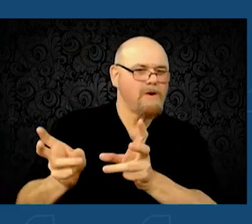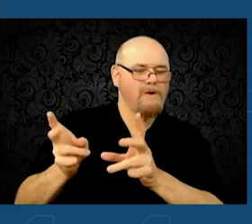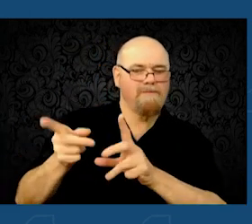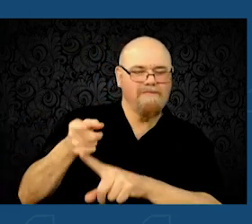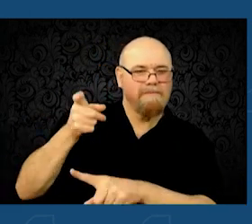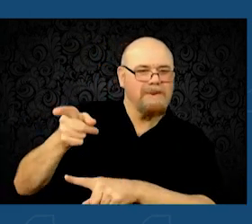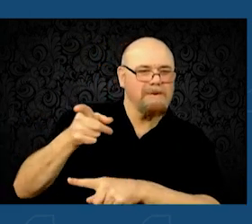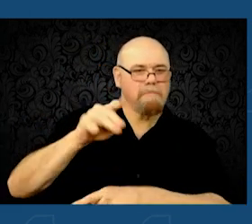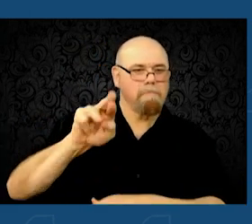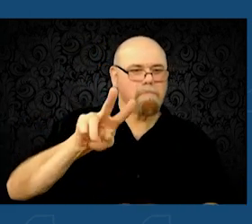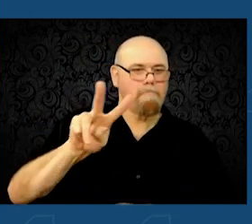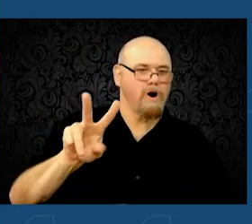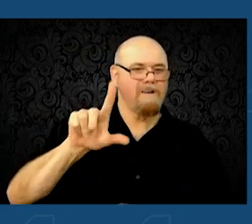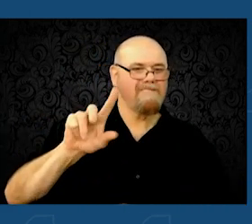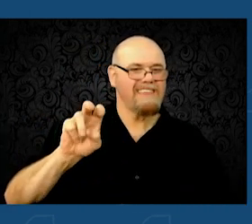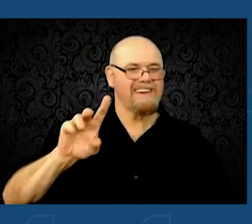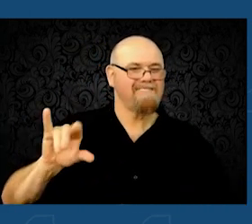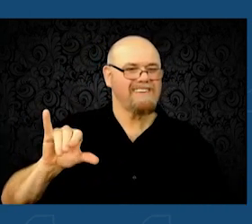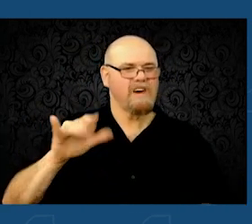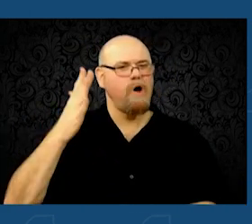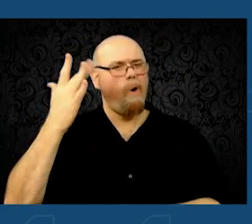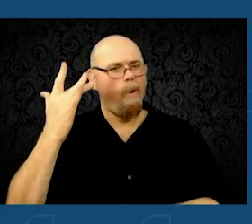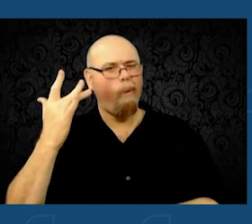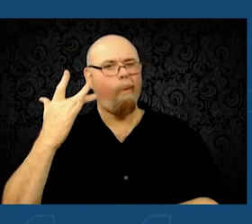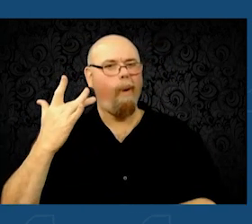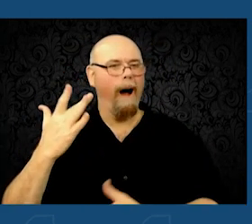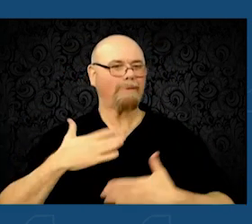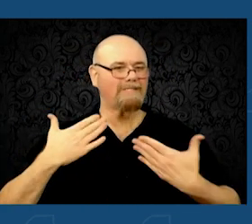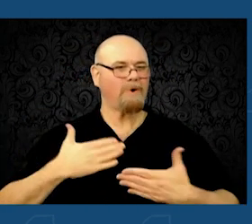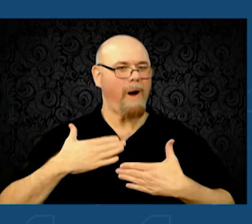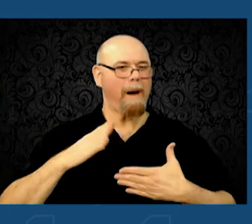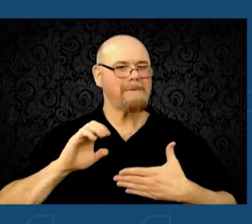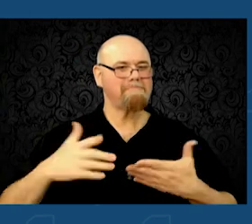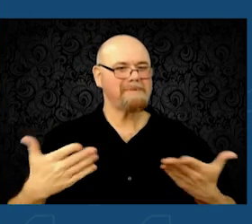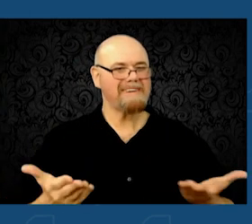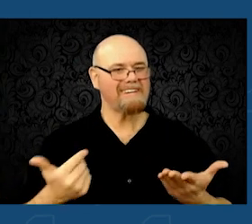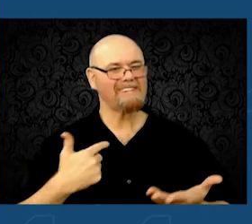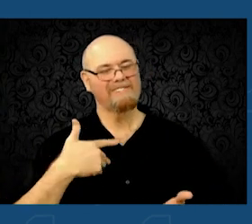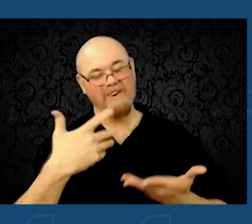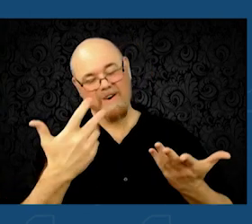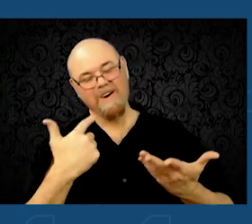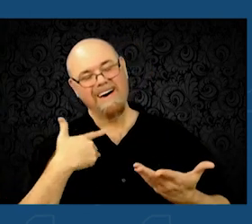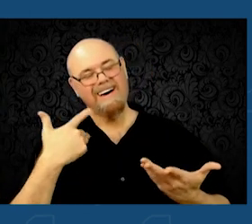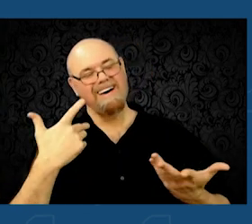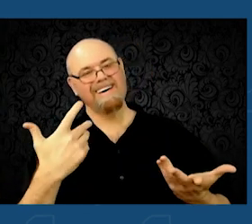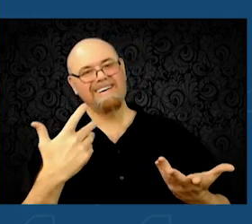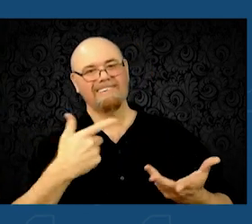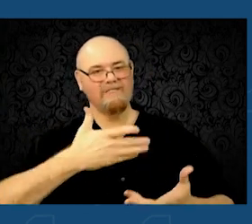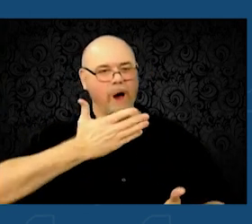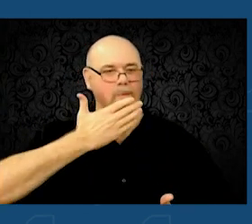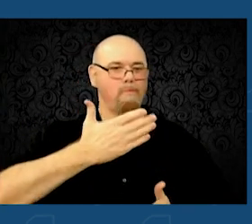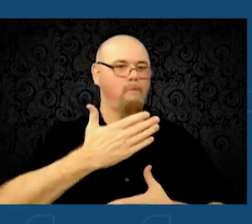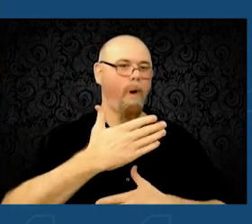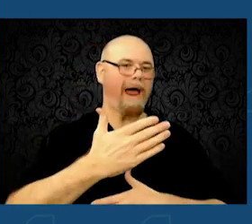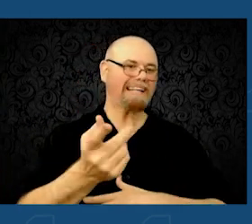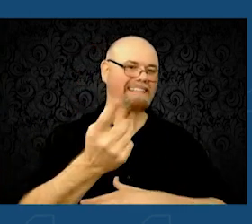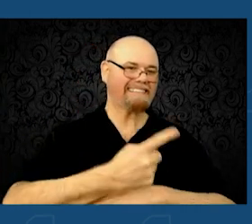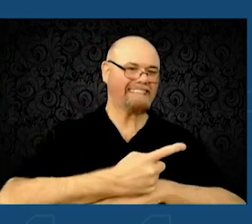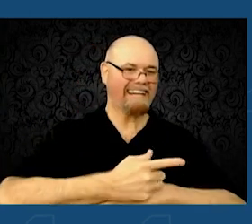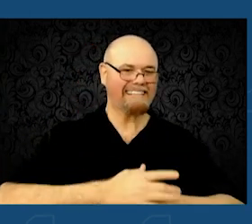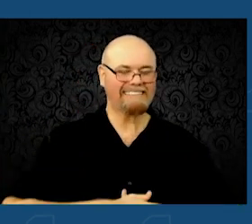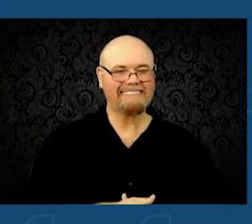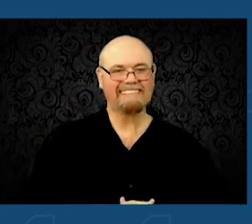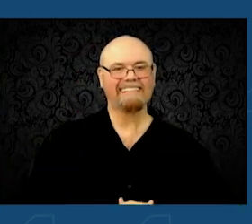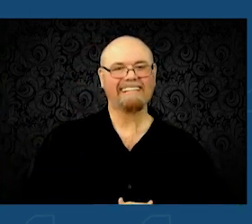about why we are so happy to be here. So I open with a warm buenos dias to all of you. This is